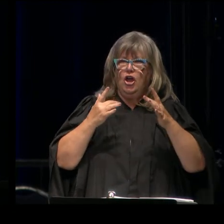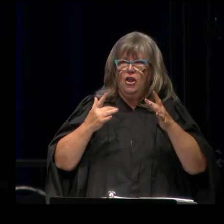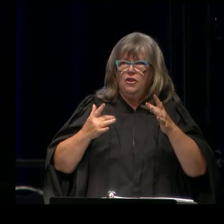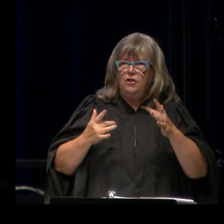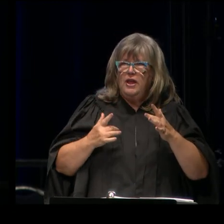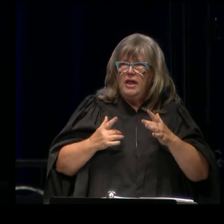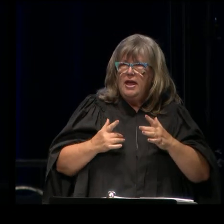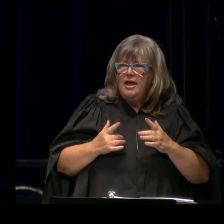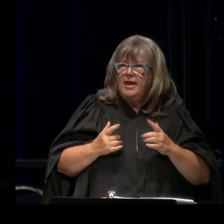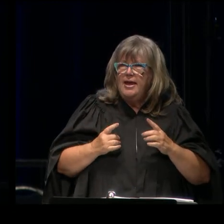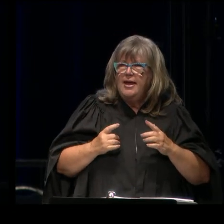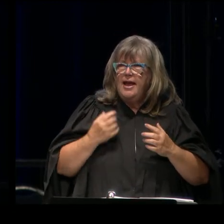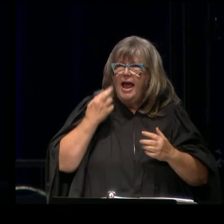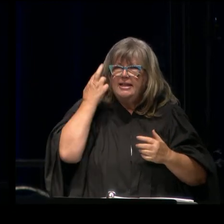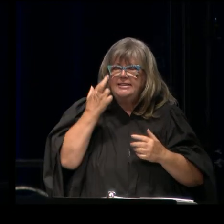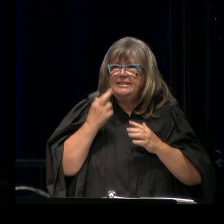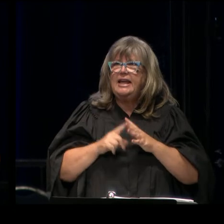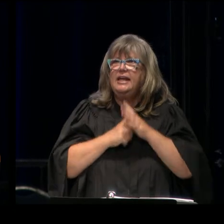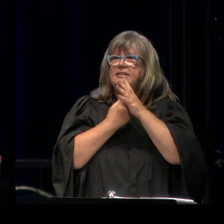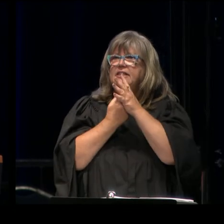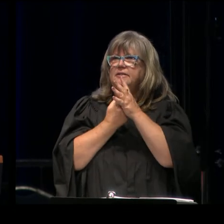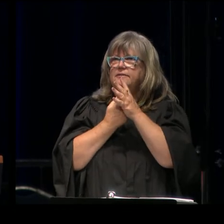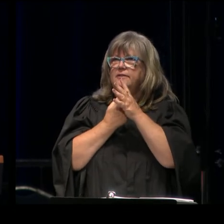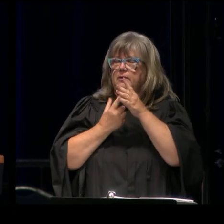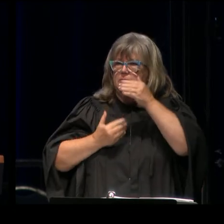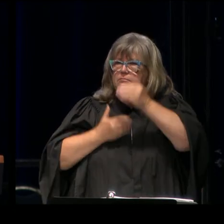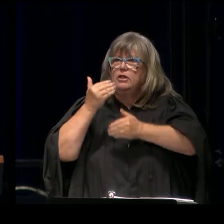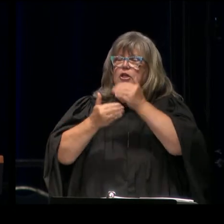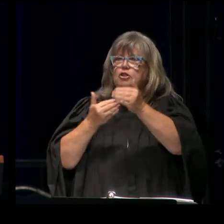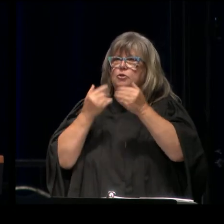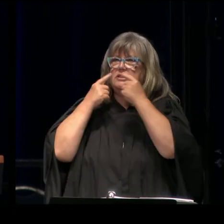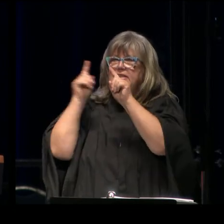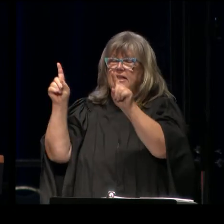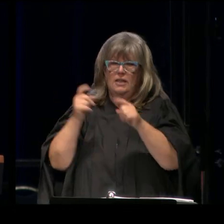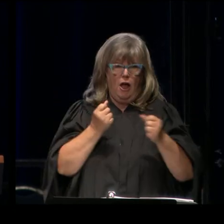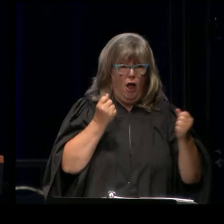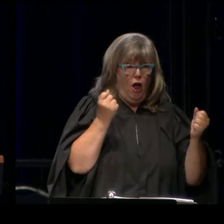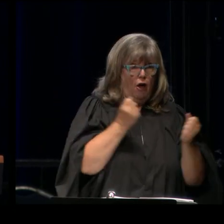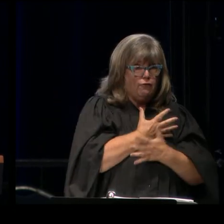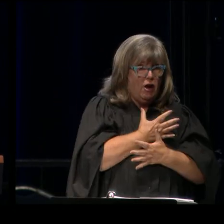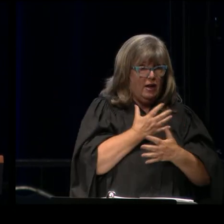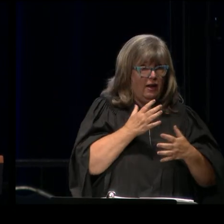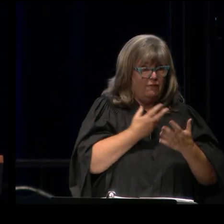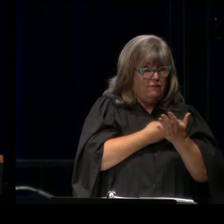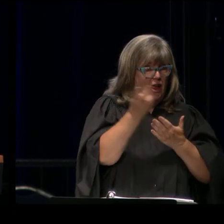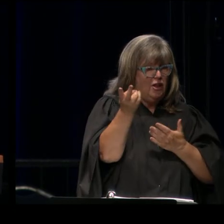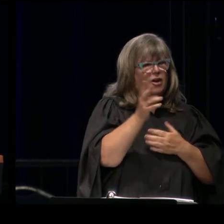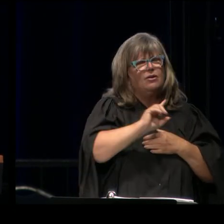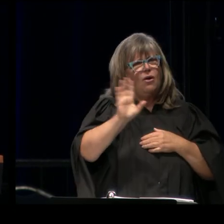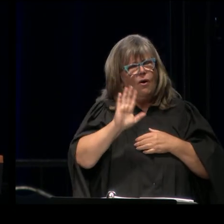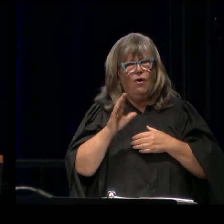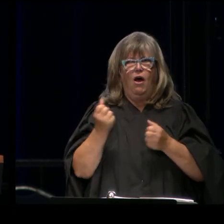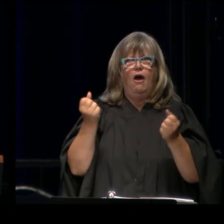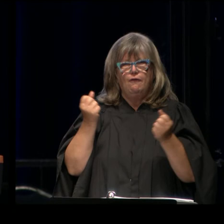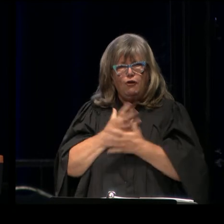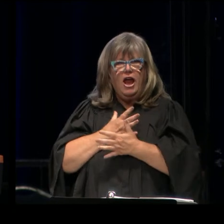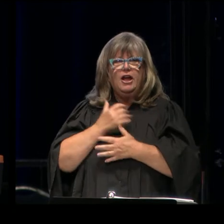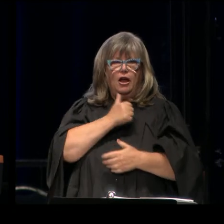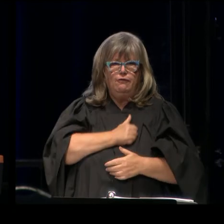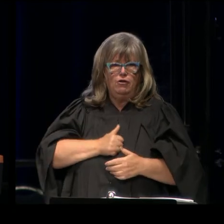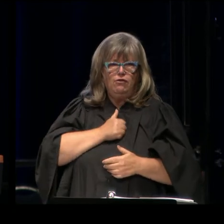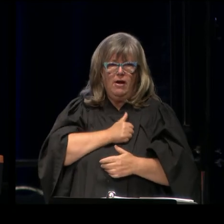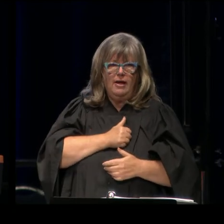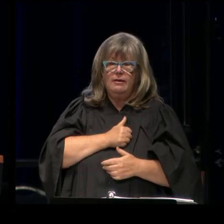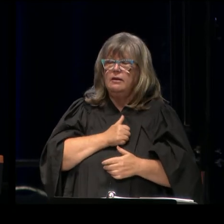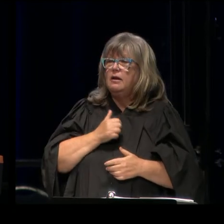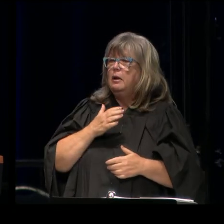success. Don't be afraid of failure. Be afraid of regret. After the killing of my